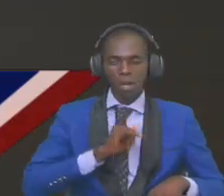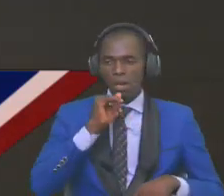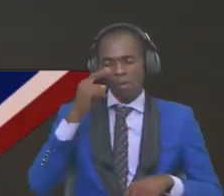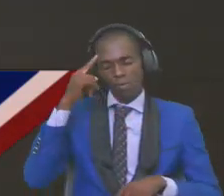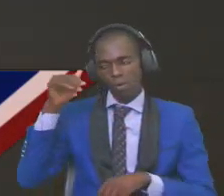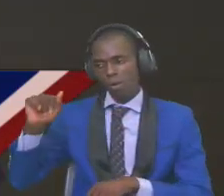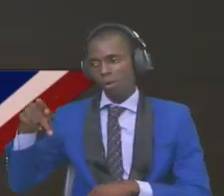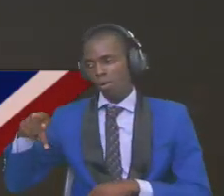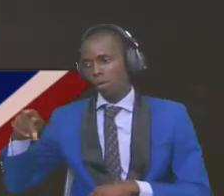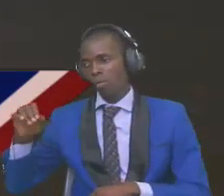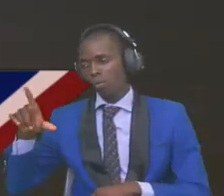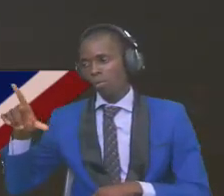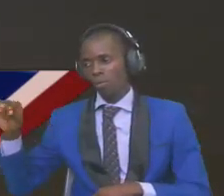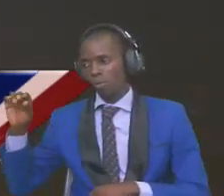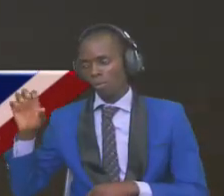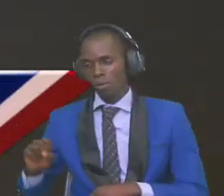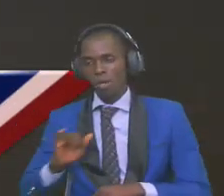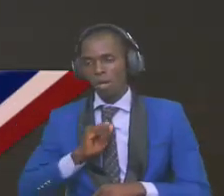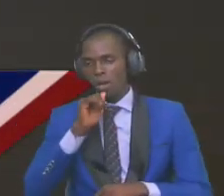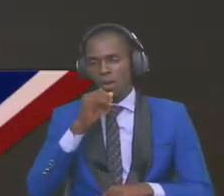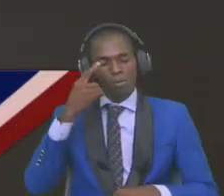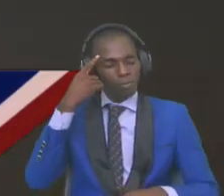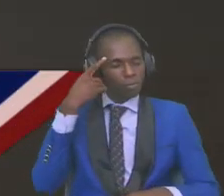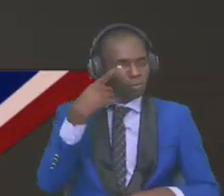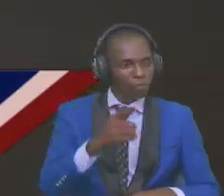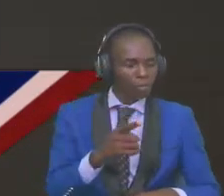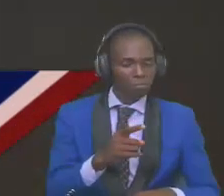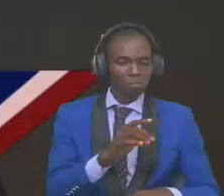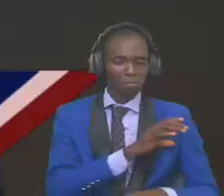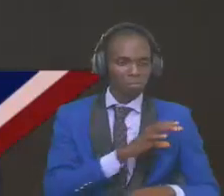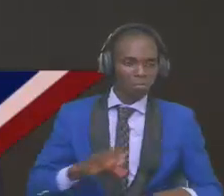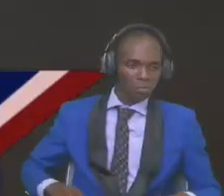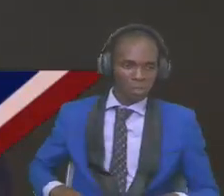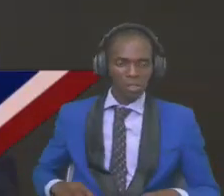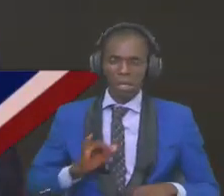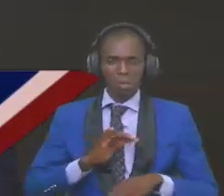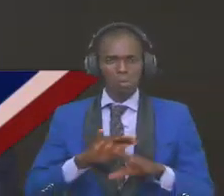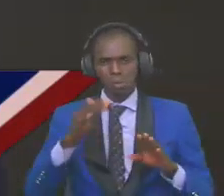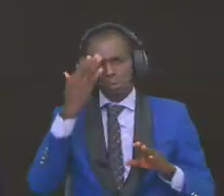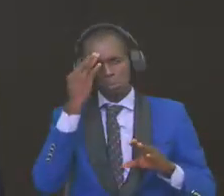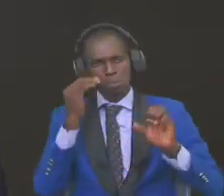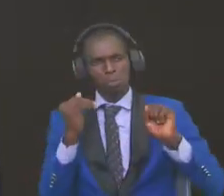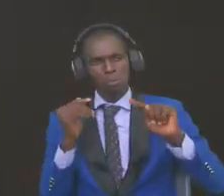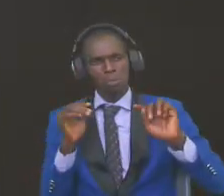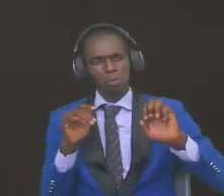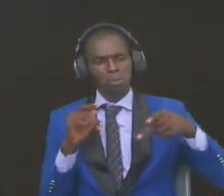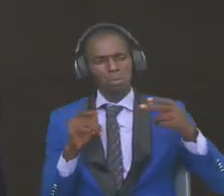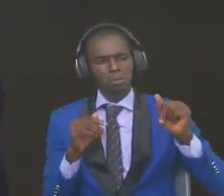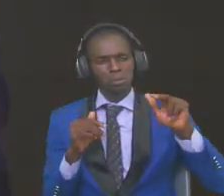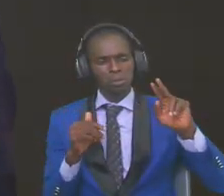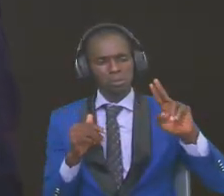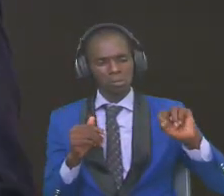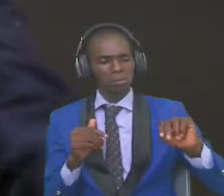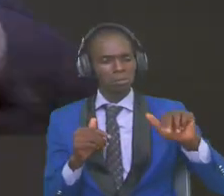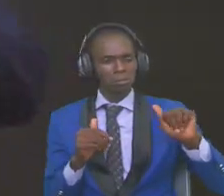I'm of Cephas, I'm of Christ. I don't know Stephanas, I don't know the house of